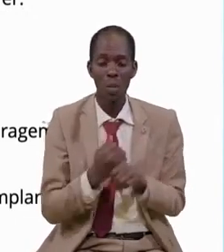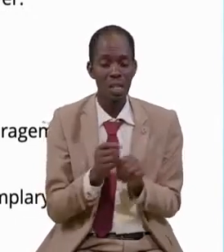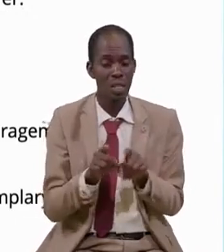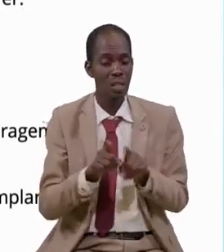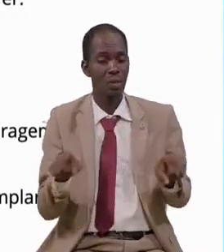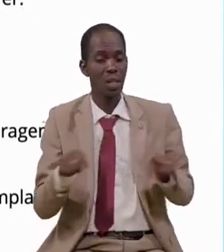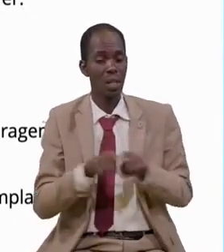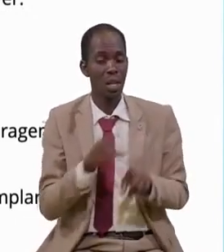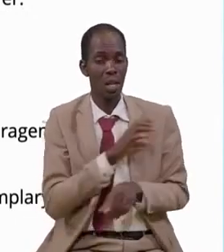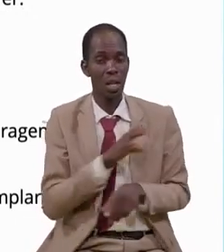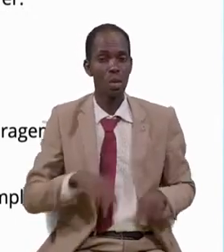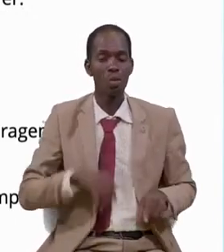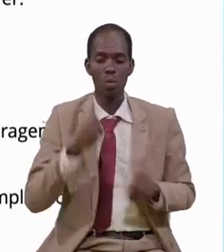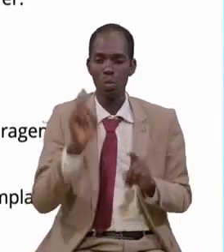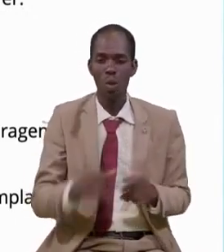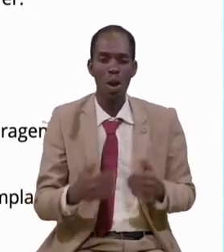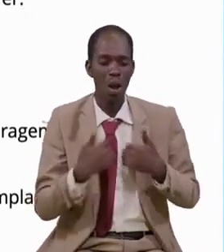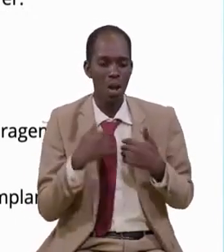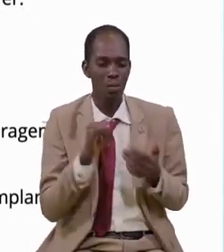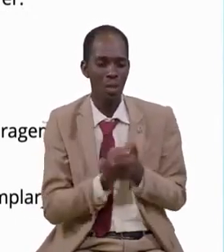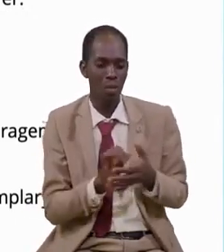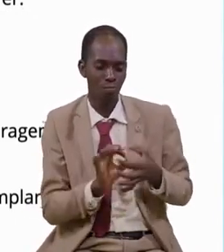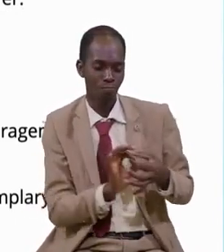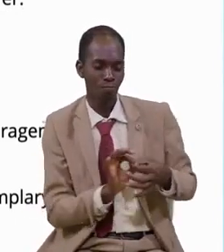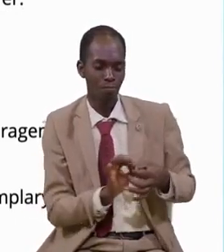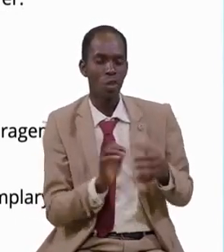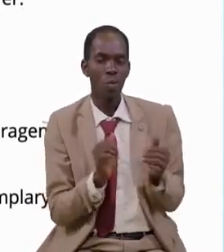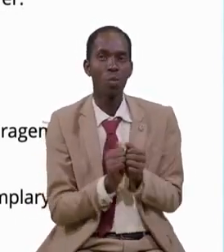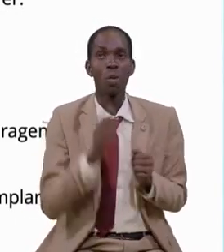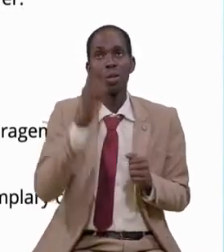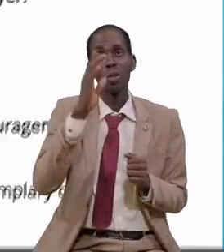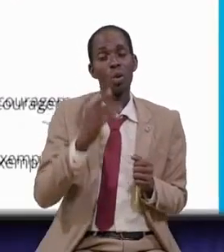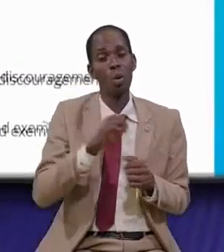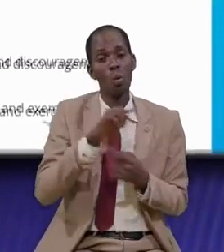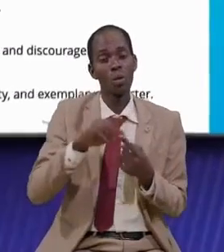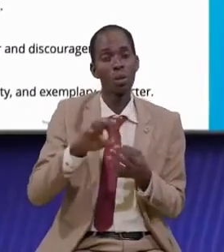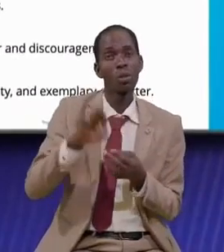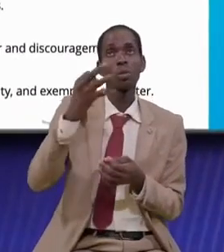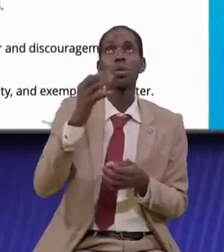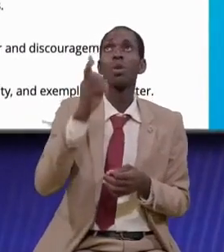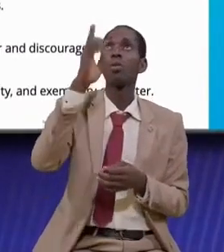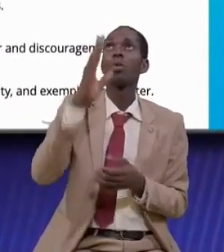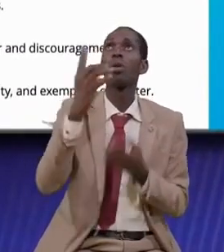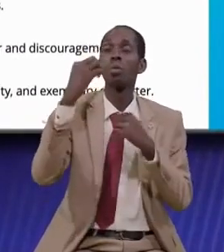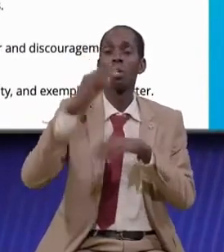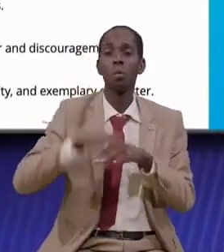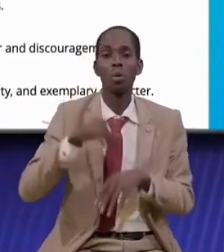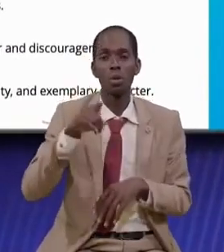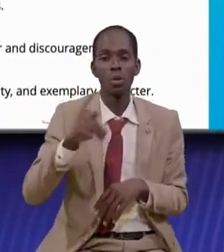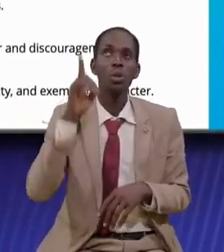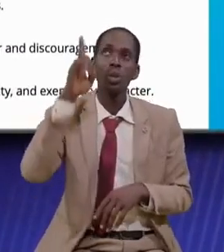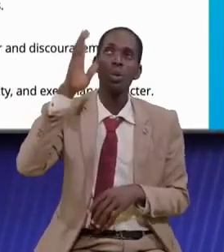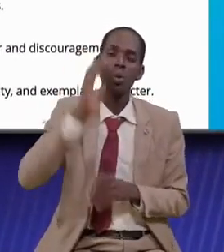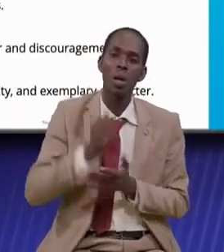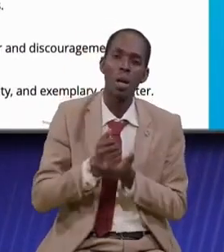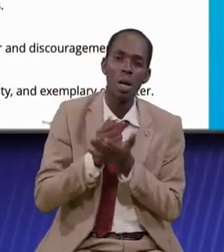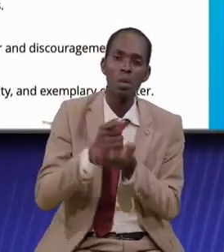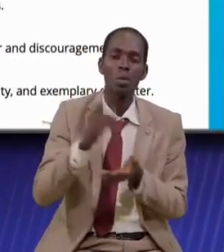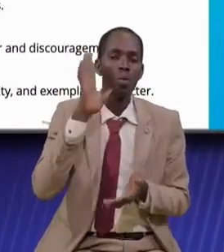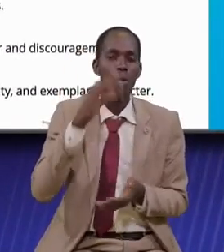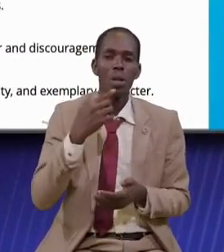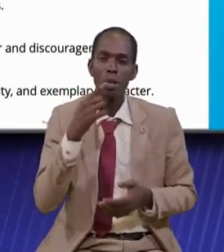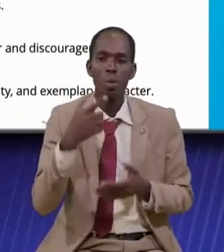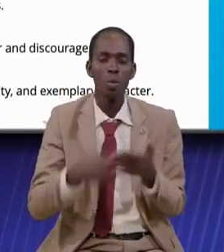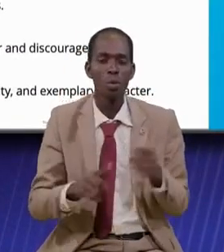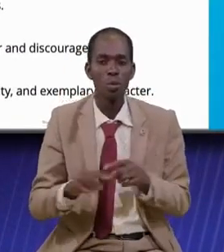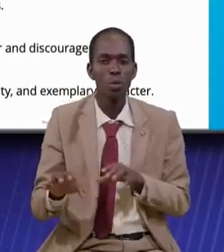that intimacy with the Lord. Because when the Spirit of God comes upon you, he will help you. He will tell you what to do. He will show you